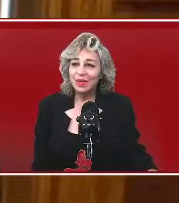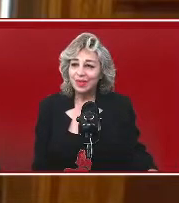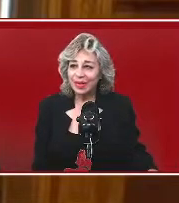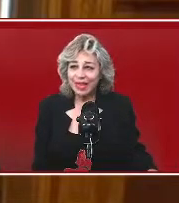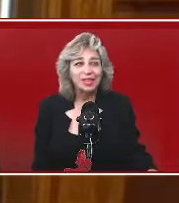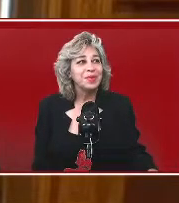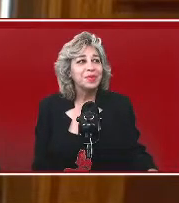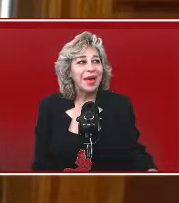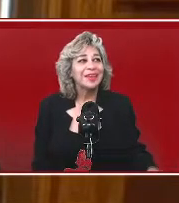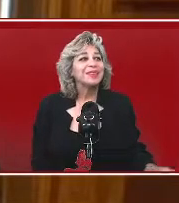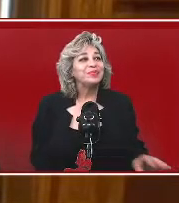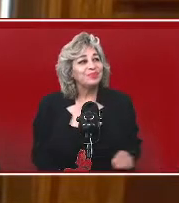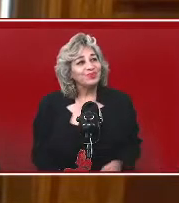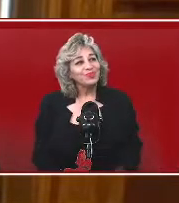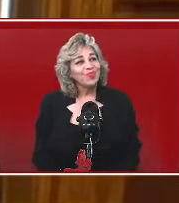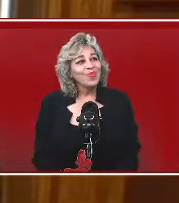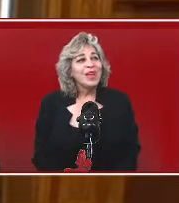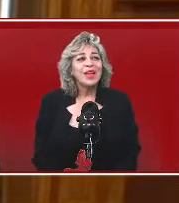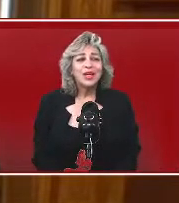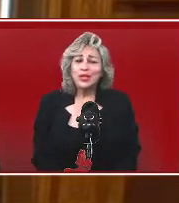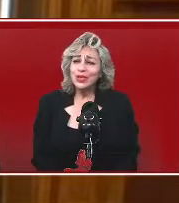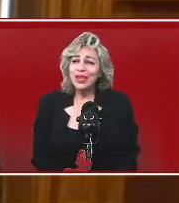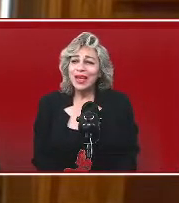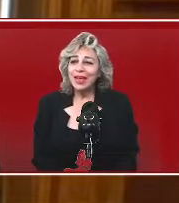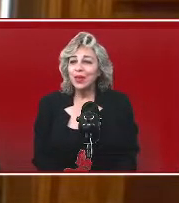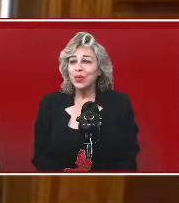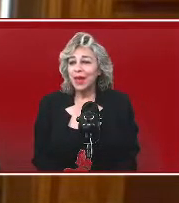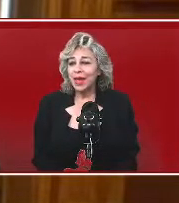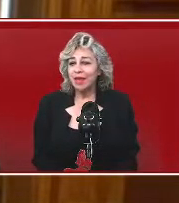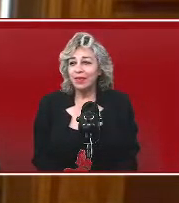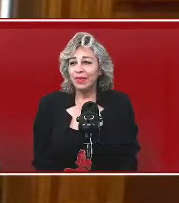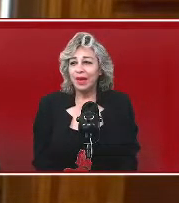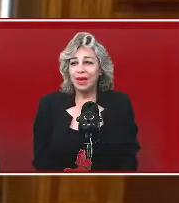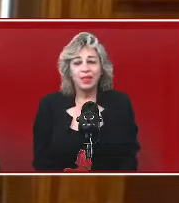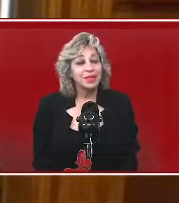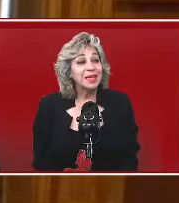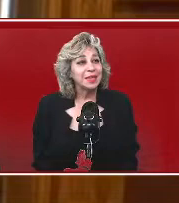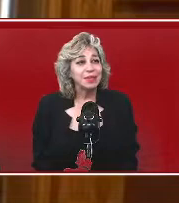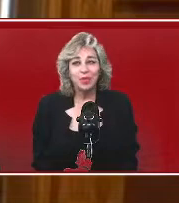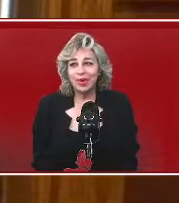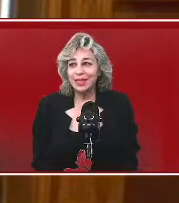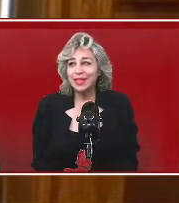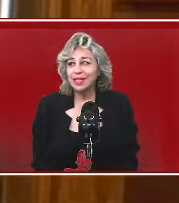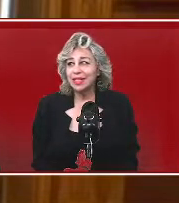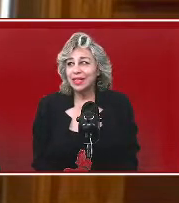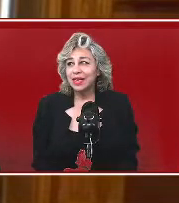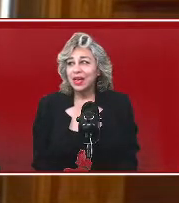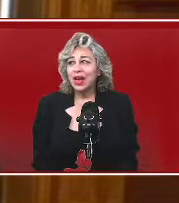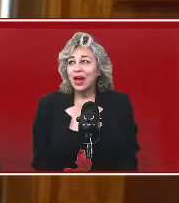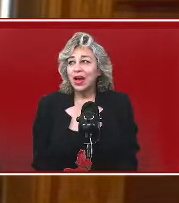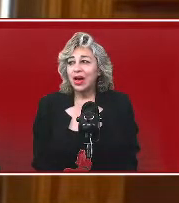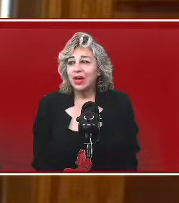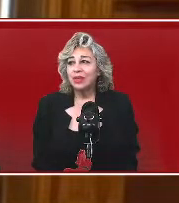I am glad to be back. Today we have the Mexican president